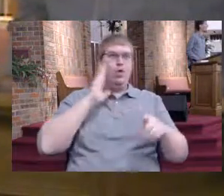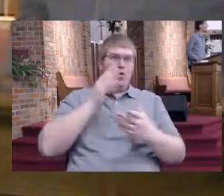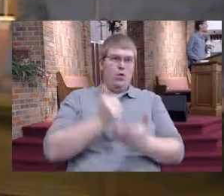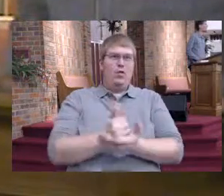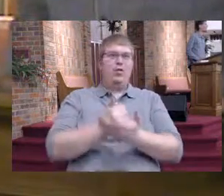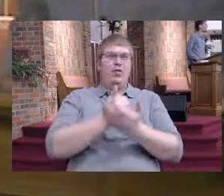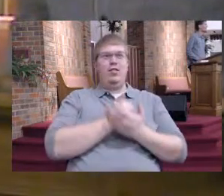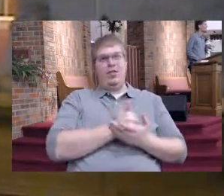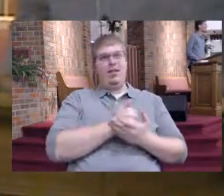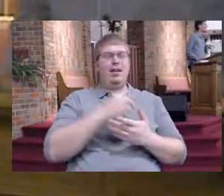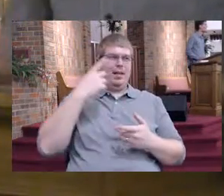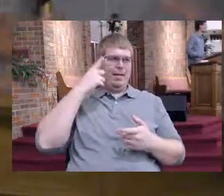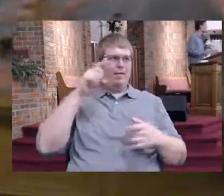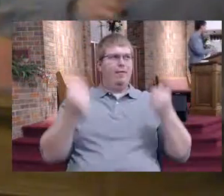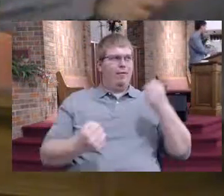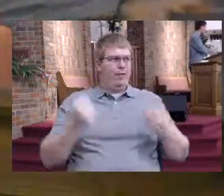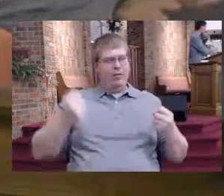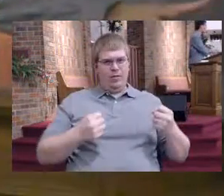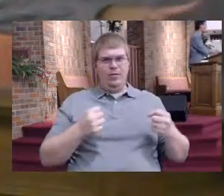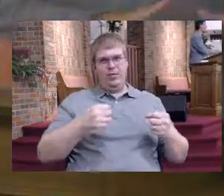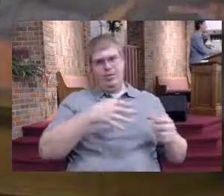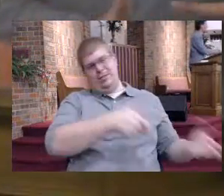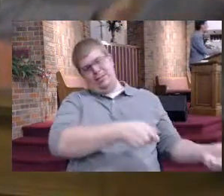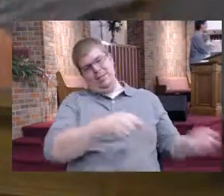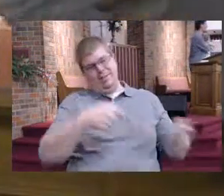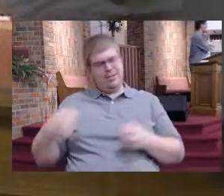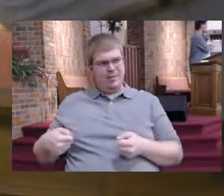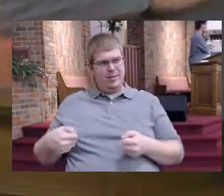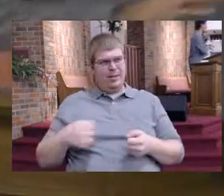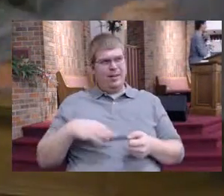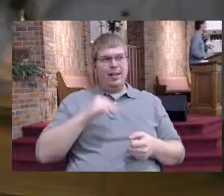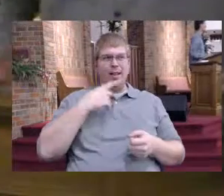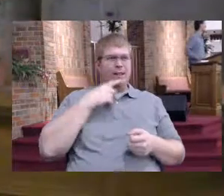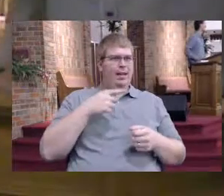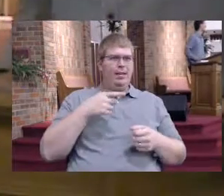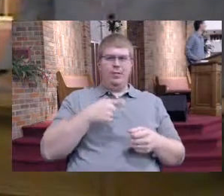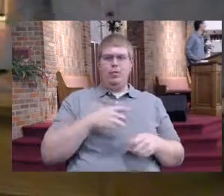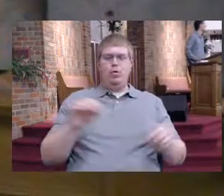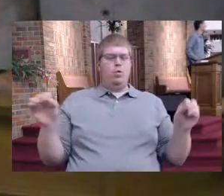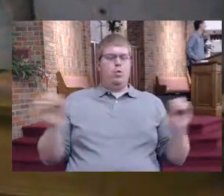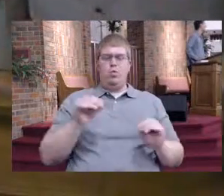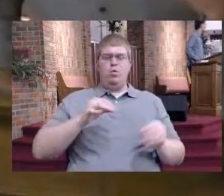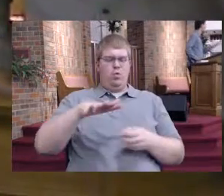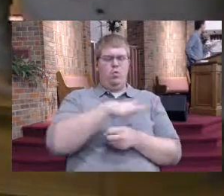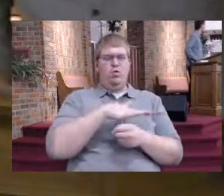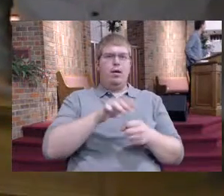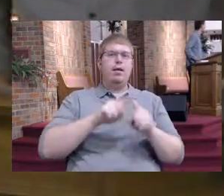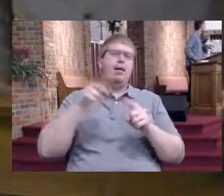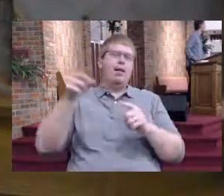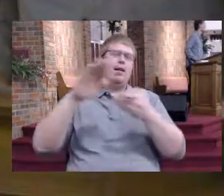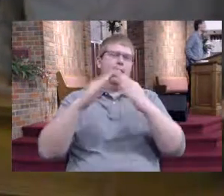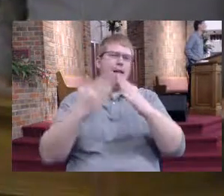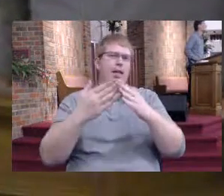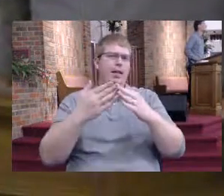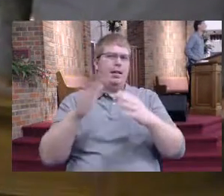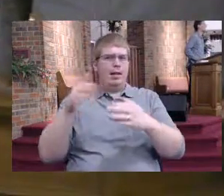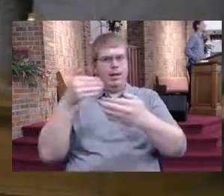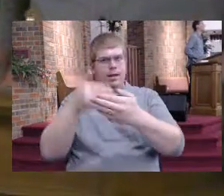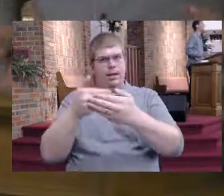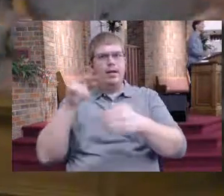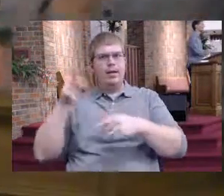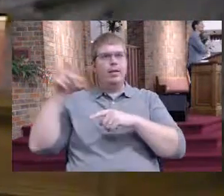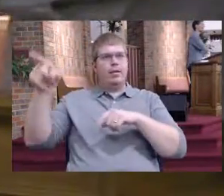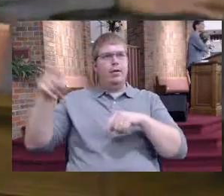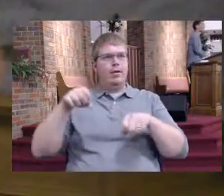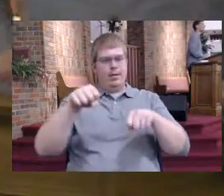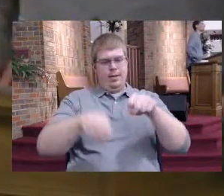out. And thankfully, this was in the middle of nowhere, but there was a village not too far. There were some people on their bikes riding by. They